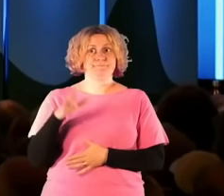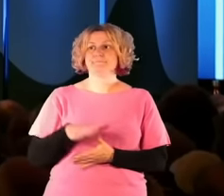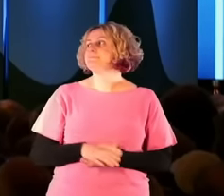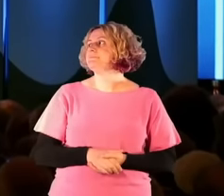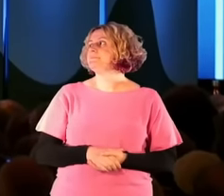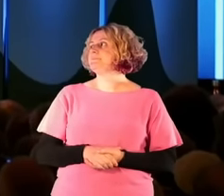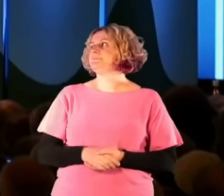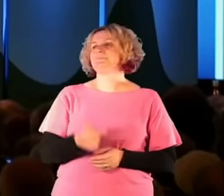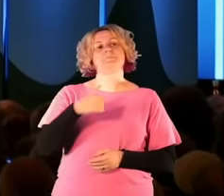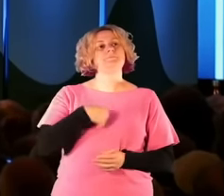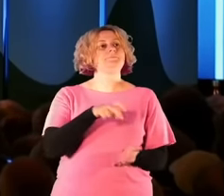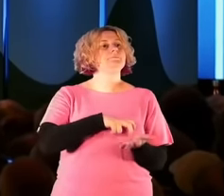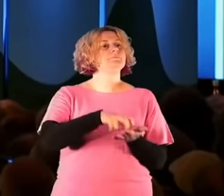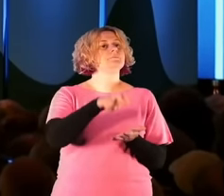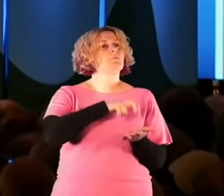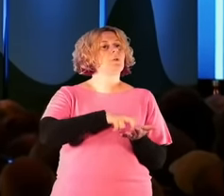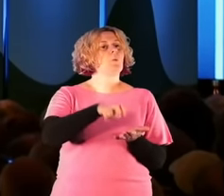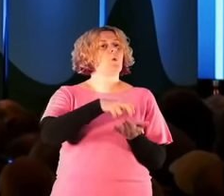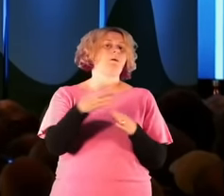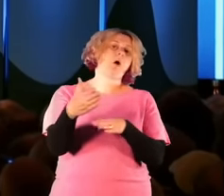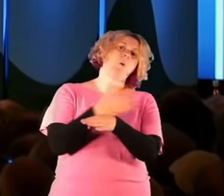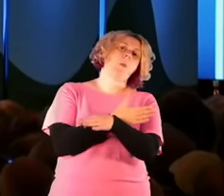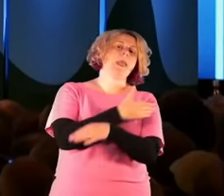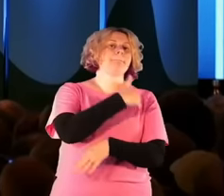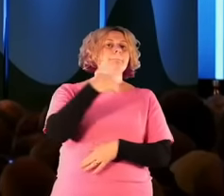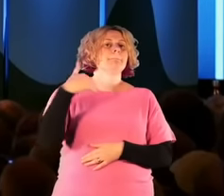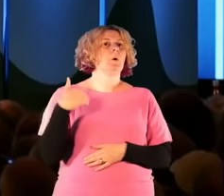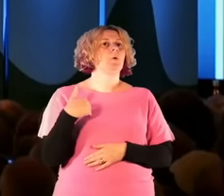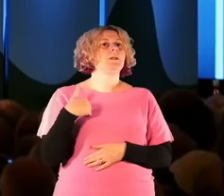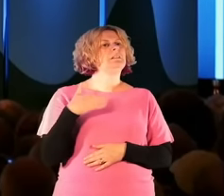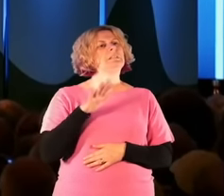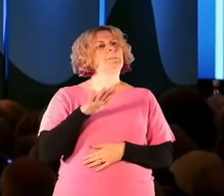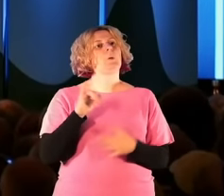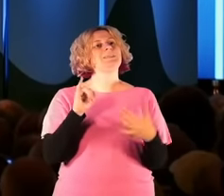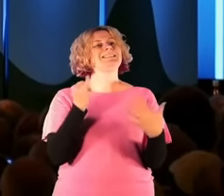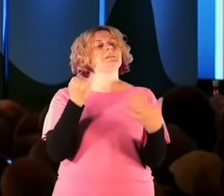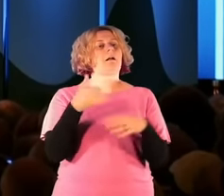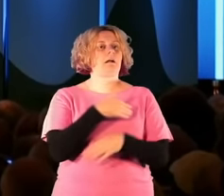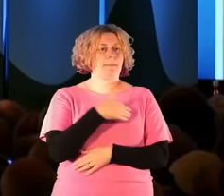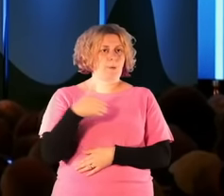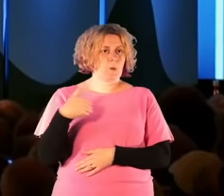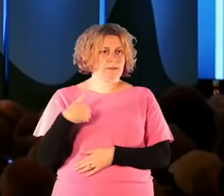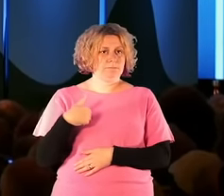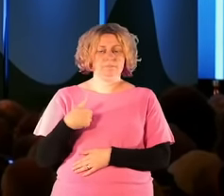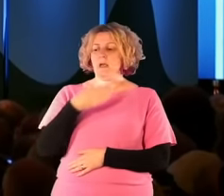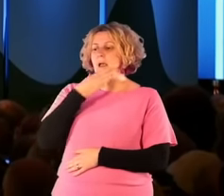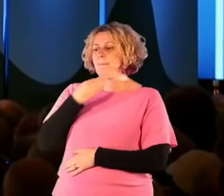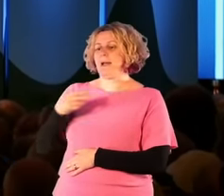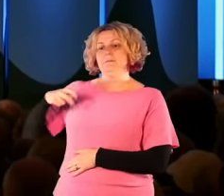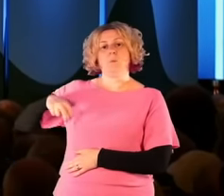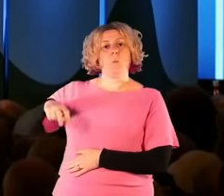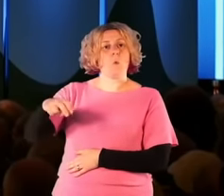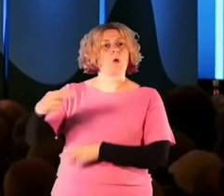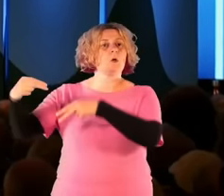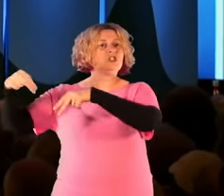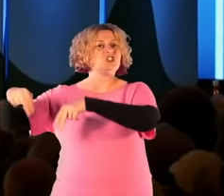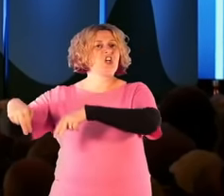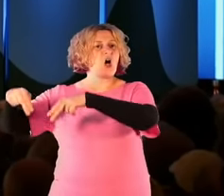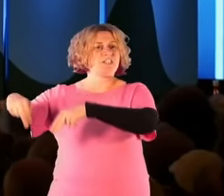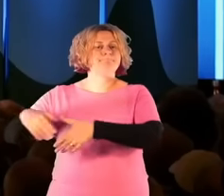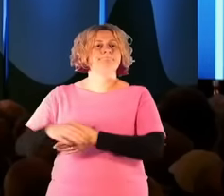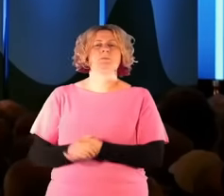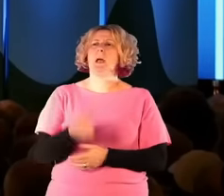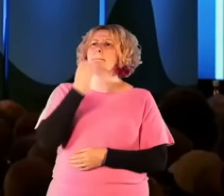I was going for a walk early in the morning, and I see these guys at 6 o'clock in the morning. He's taking his dog for a walk, and it's a beautiful day. And he said to